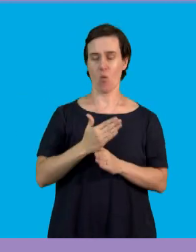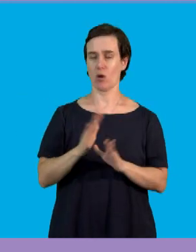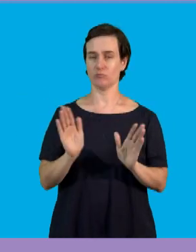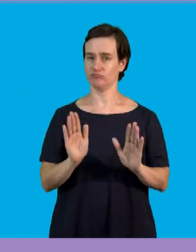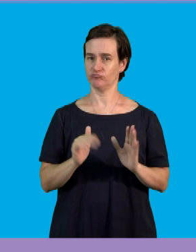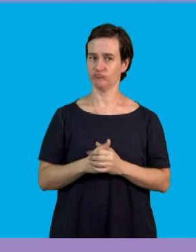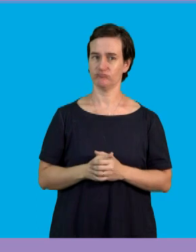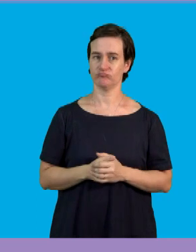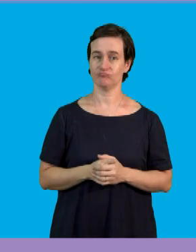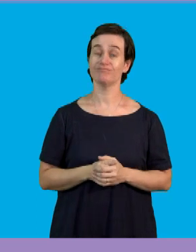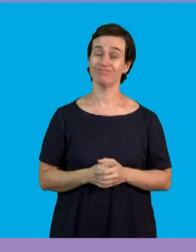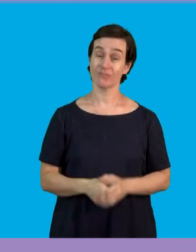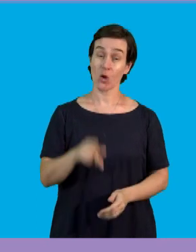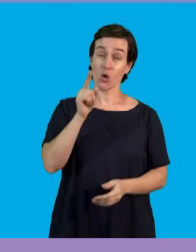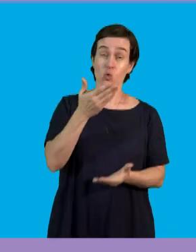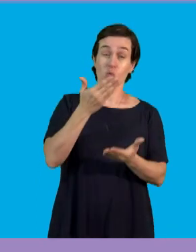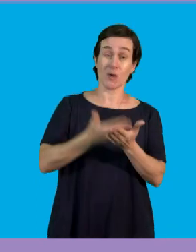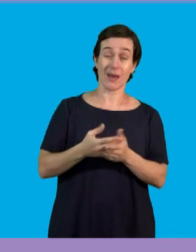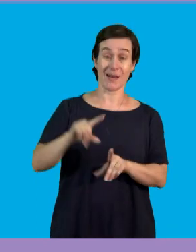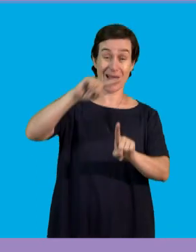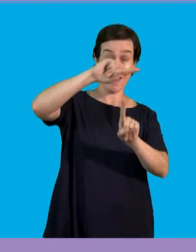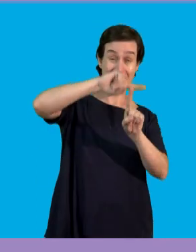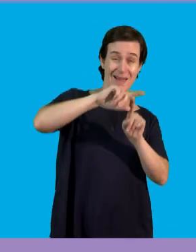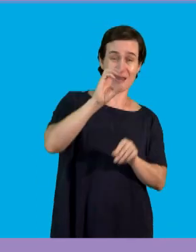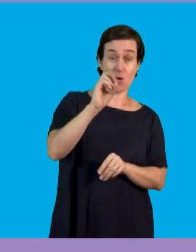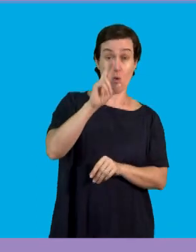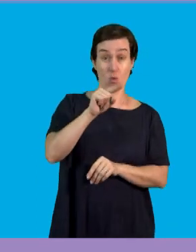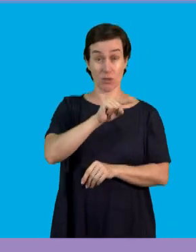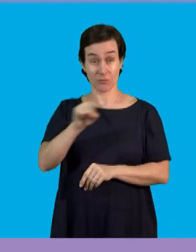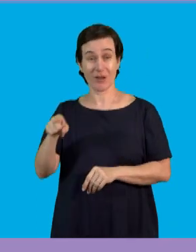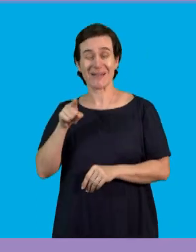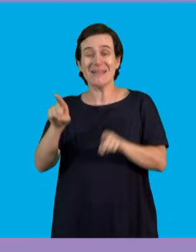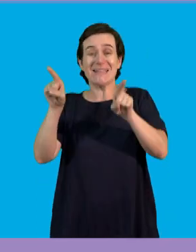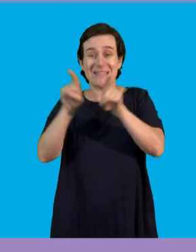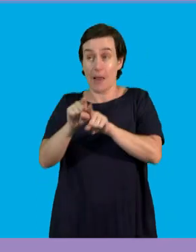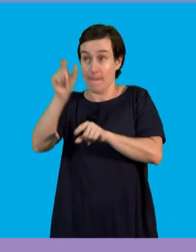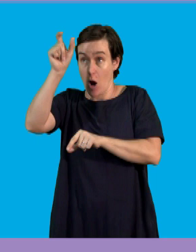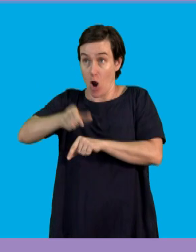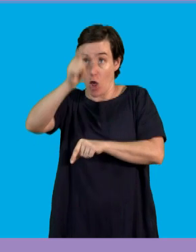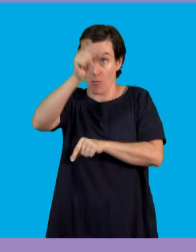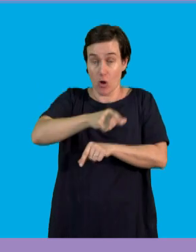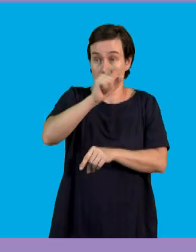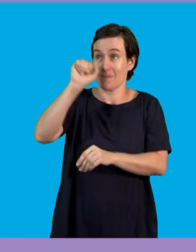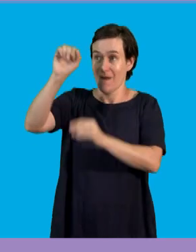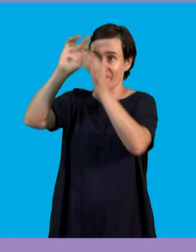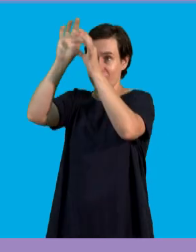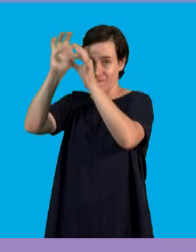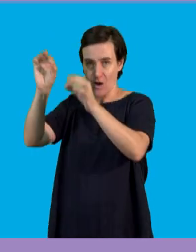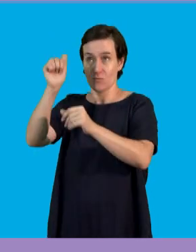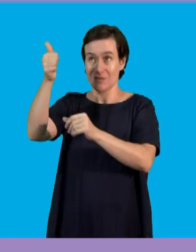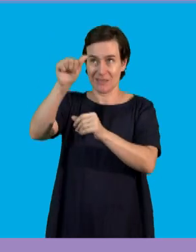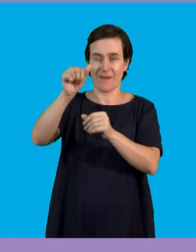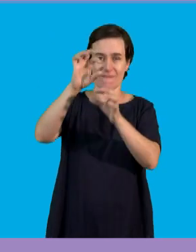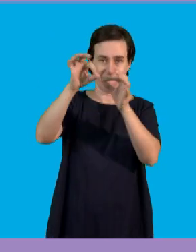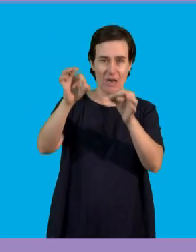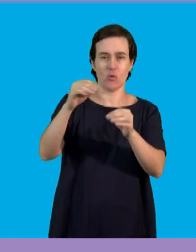division. Remember that you can only add or subtract numbers in the same place value,